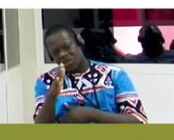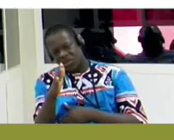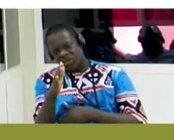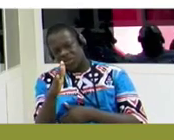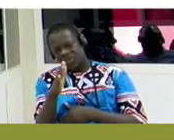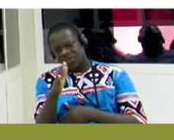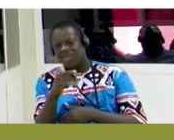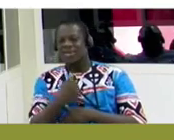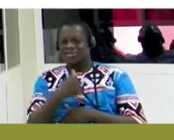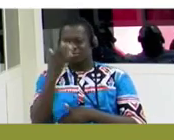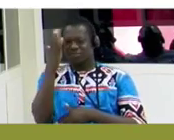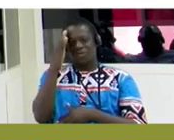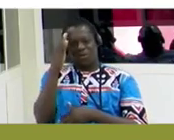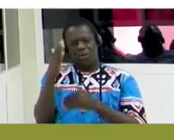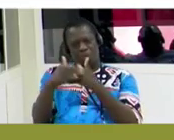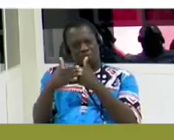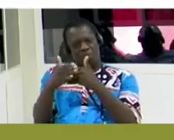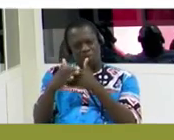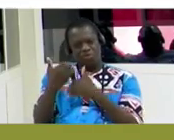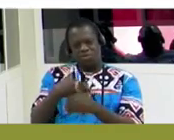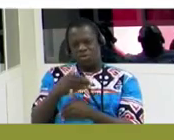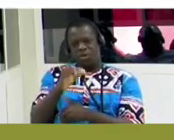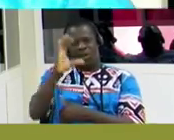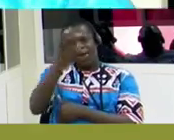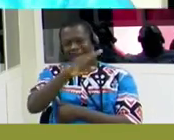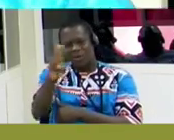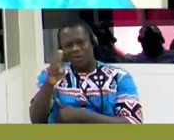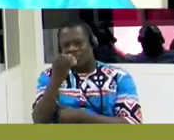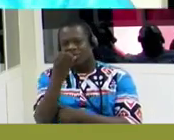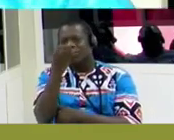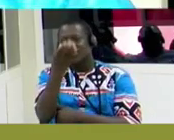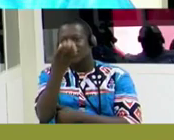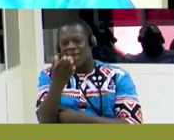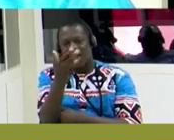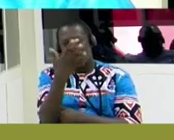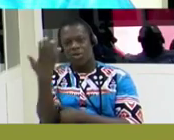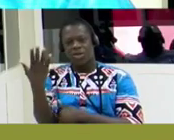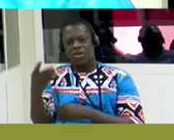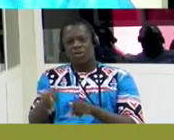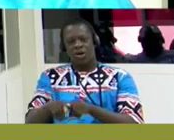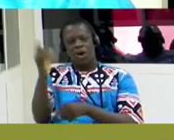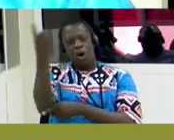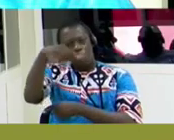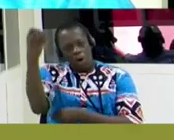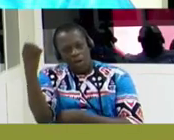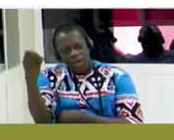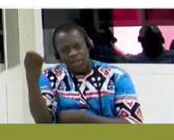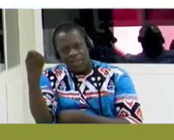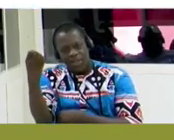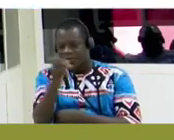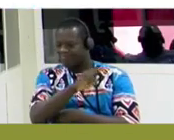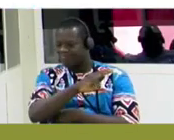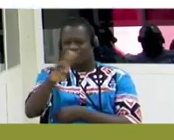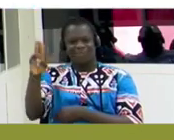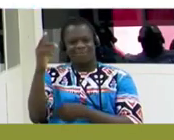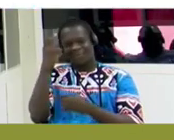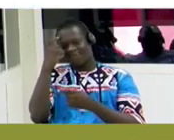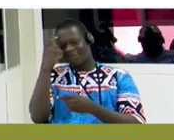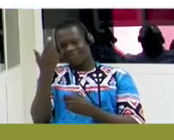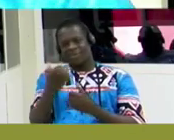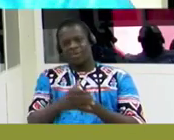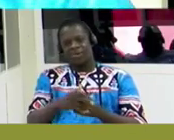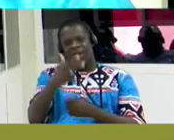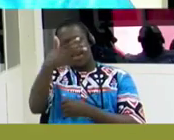I know there were many, but I can't tell how many. Were they up to 100? No, I don't think so.